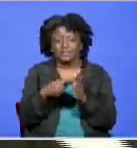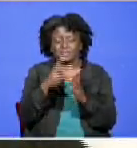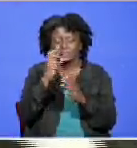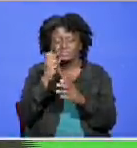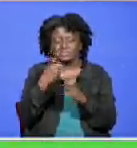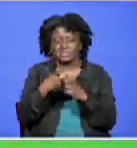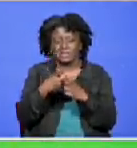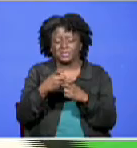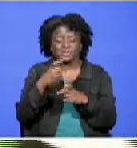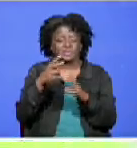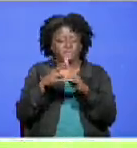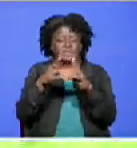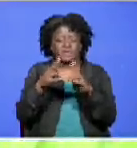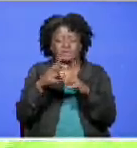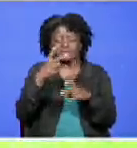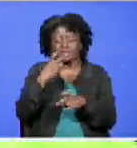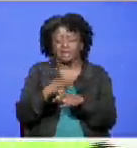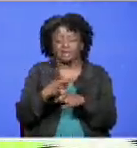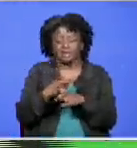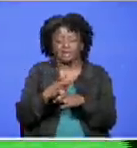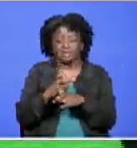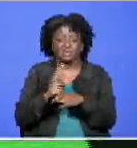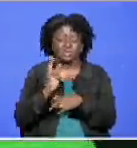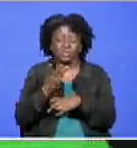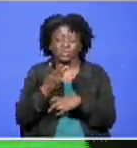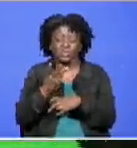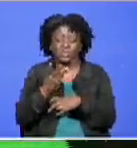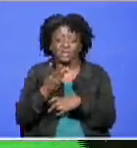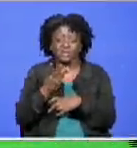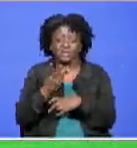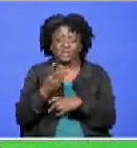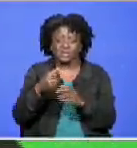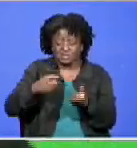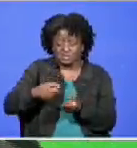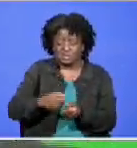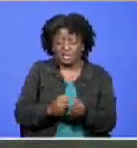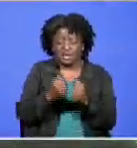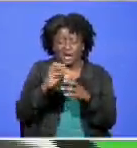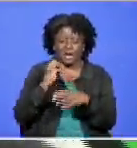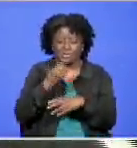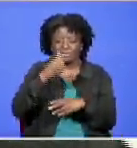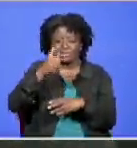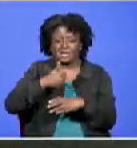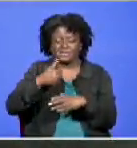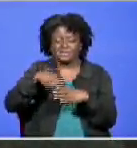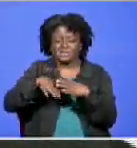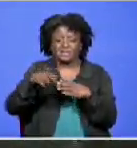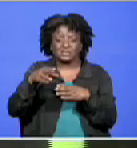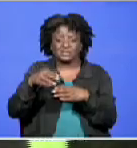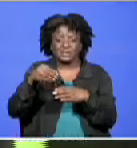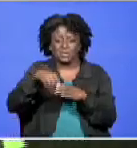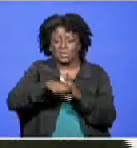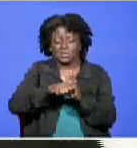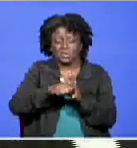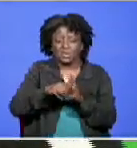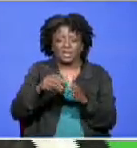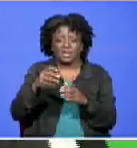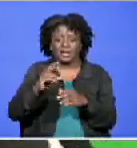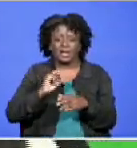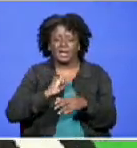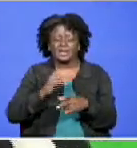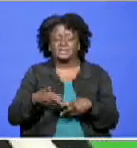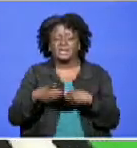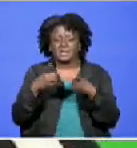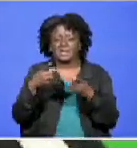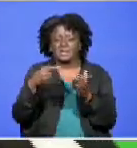hole, but we managed to get ourselves out of the hole. I dedicate this season to my son, KJ. He died last year, and I tell my guys, the night I